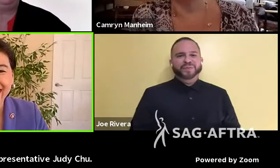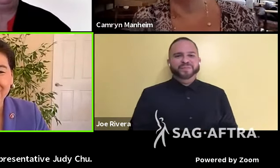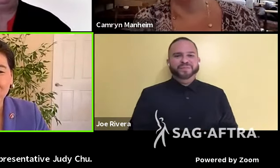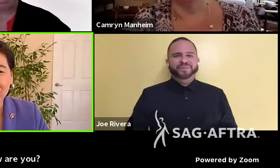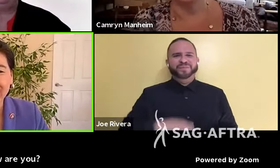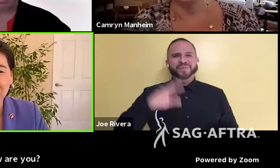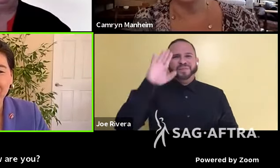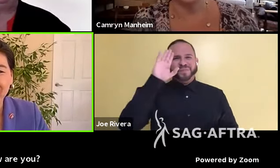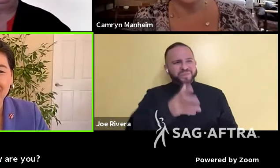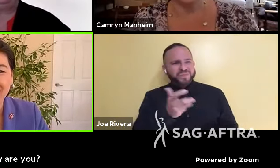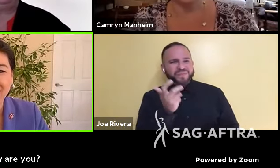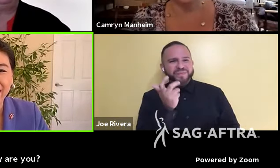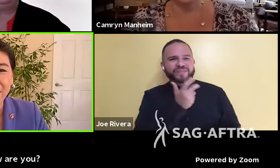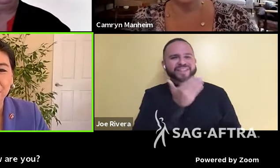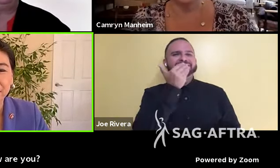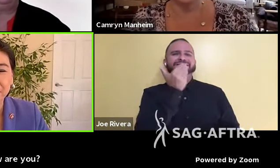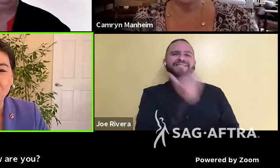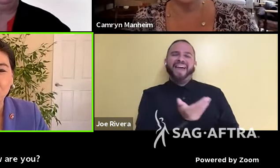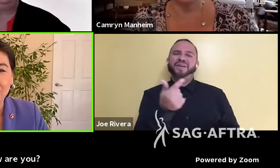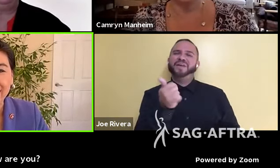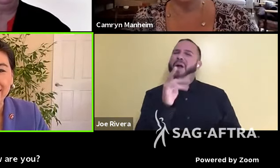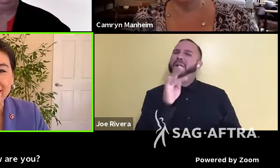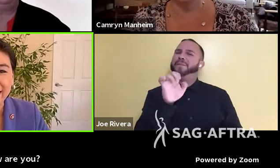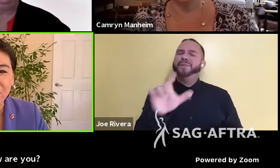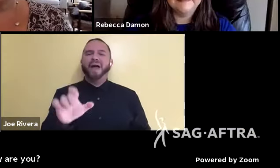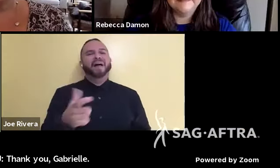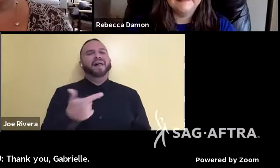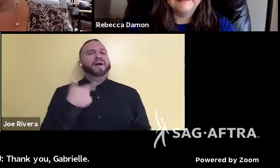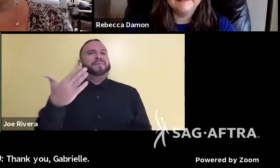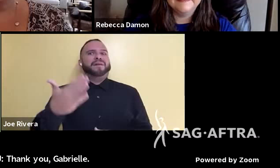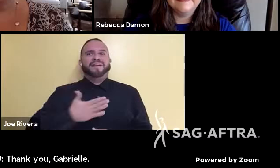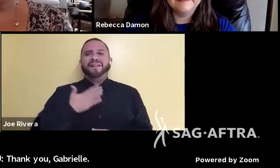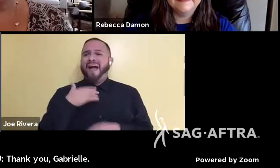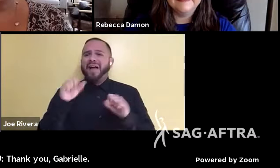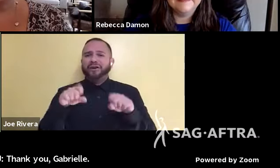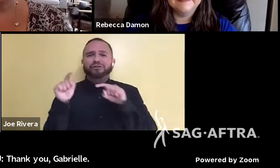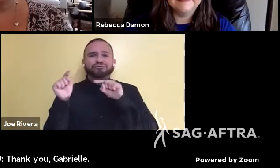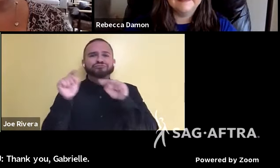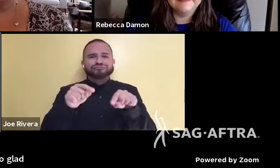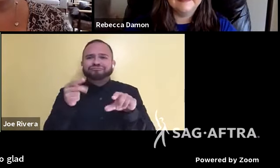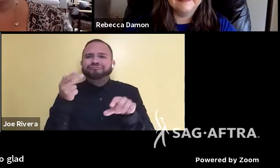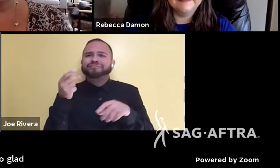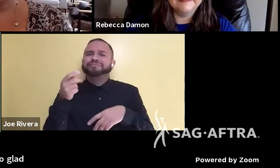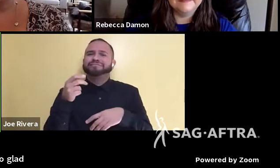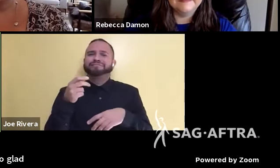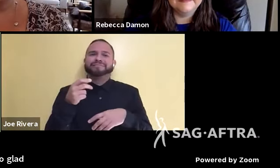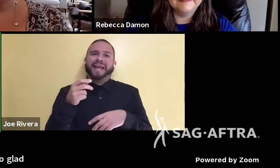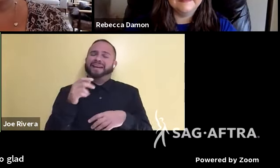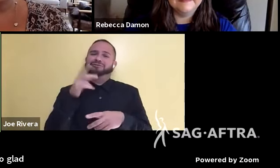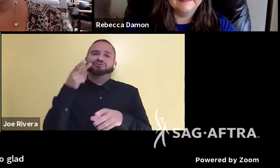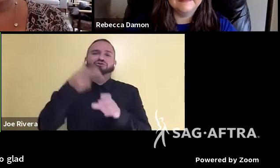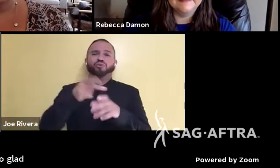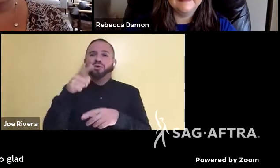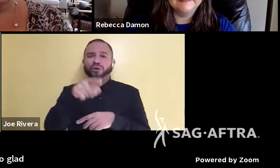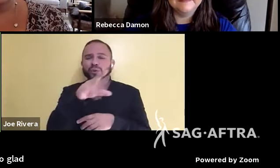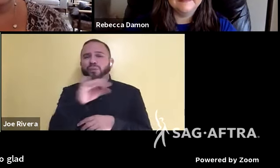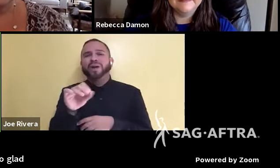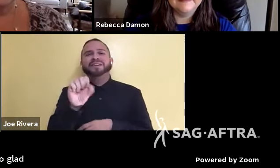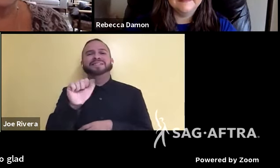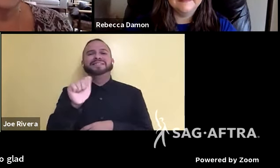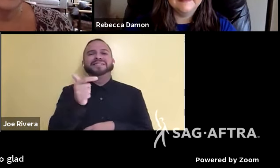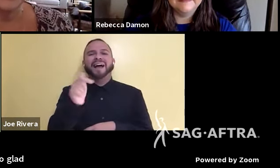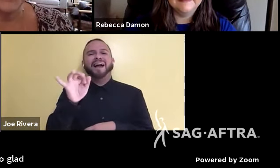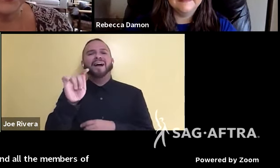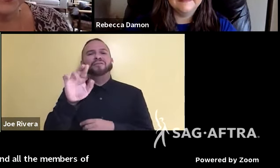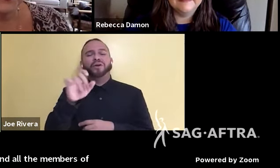Well, thank you, Gabrielle. I am so glad that I could join you and all the members of SAG-AFTRA for this important